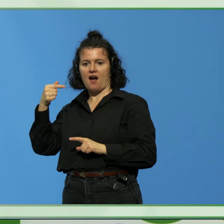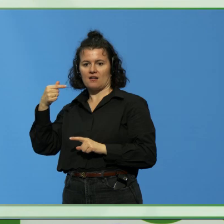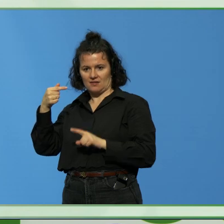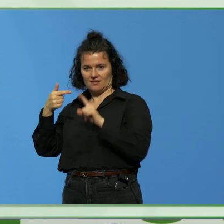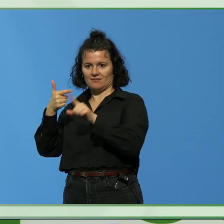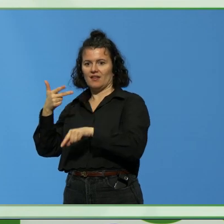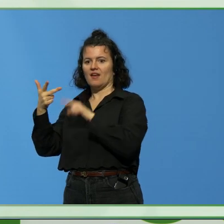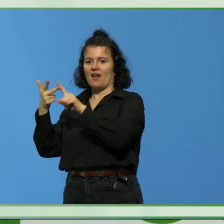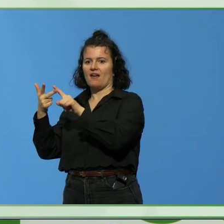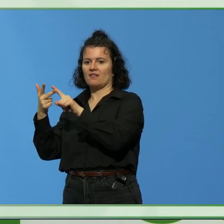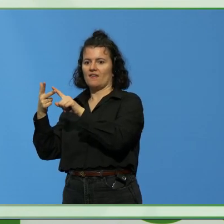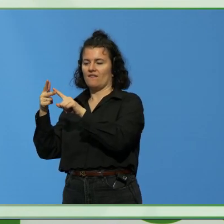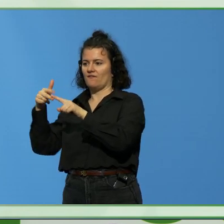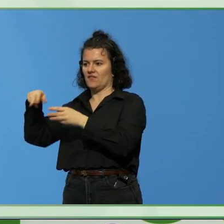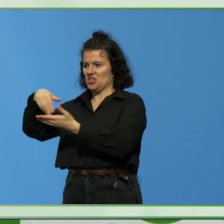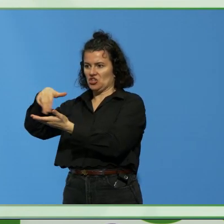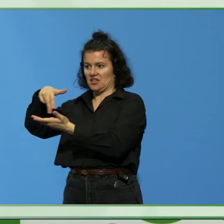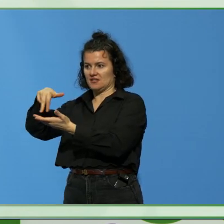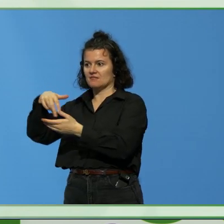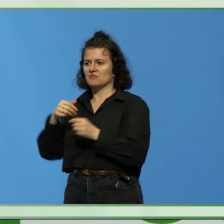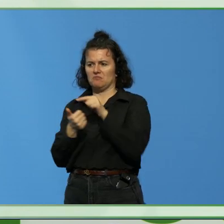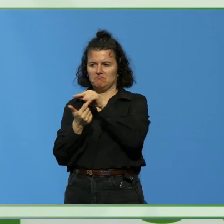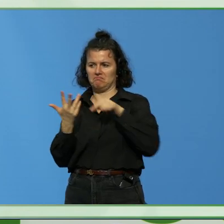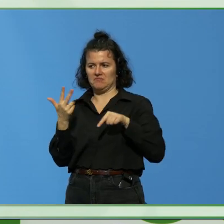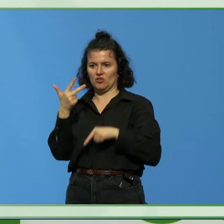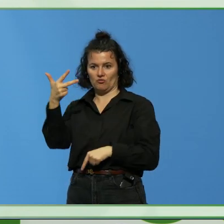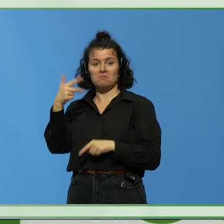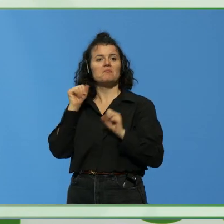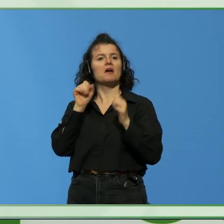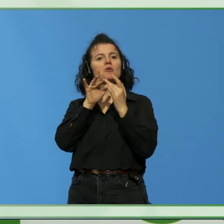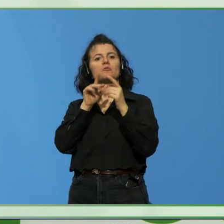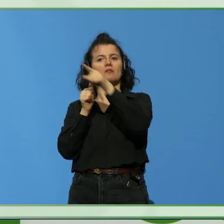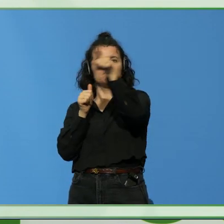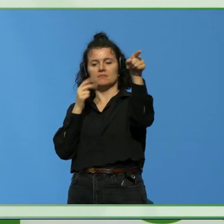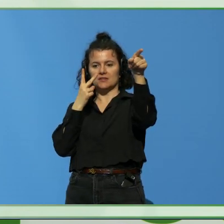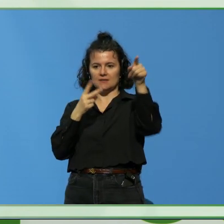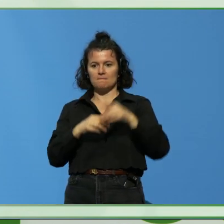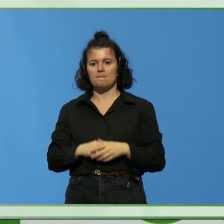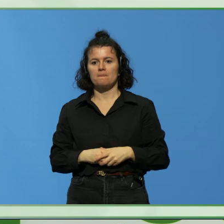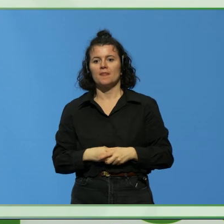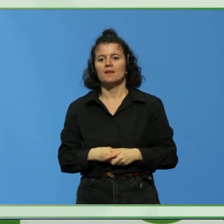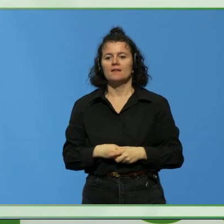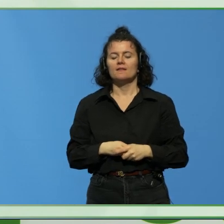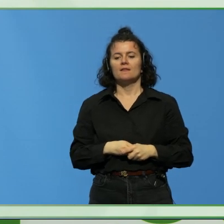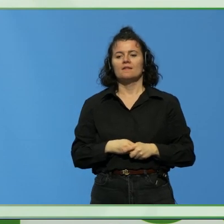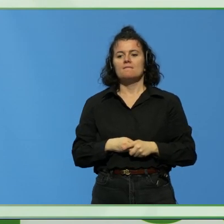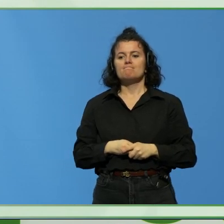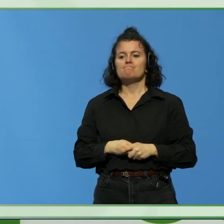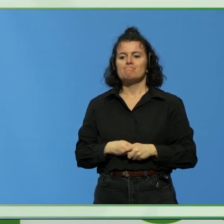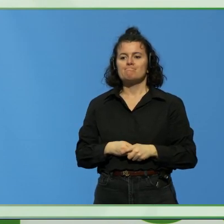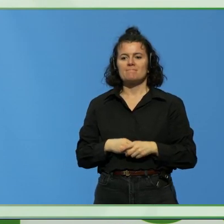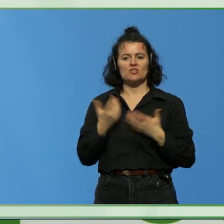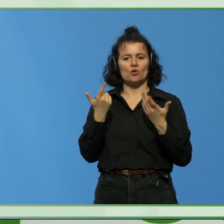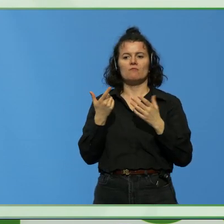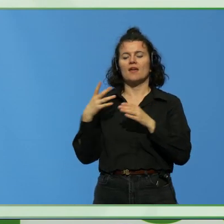We also have a plan to build a corpus. We start with a conservative $1 million in the next 18 months, and then hopefully we will